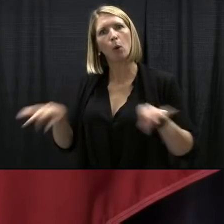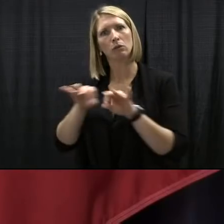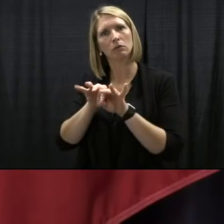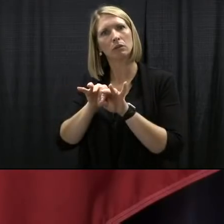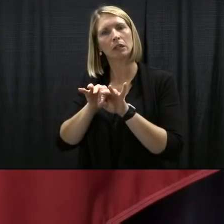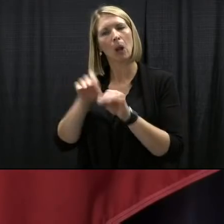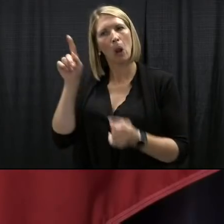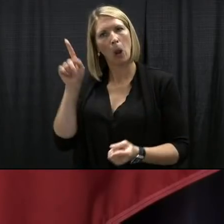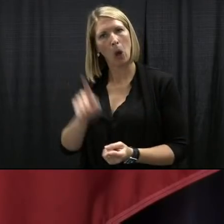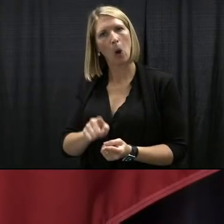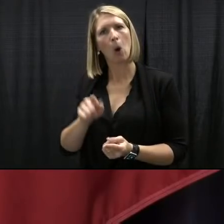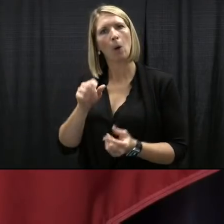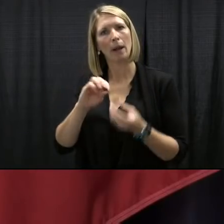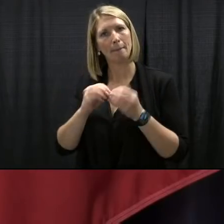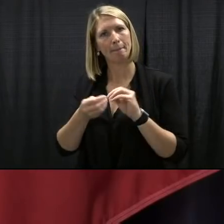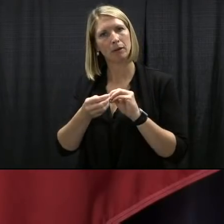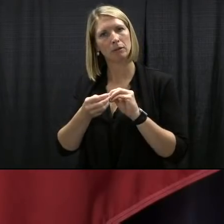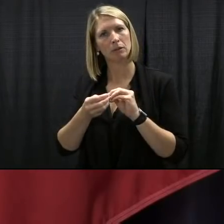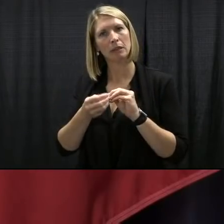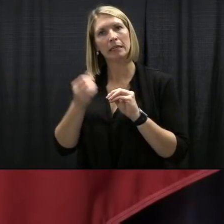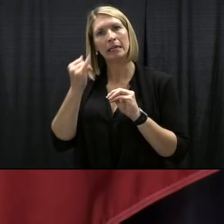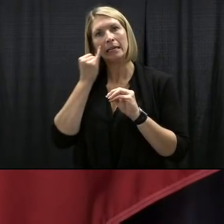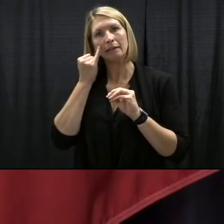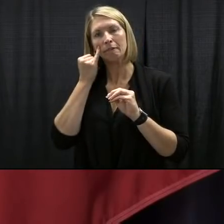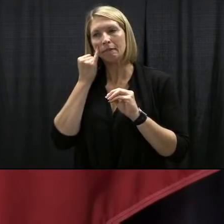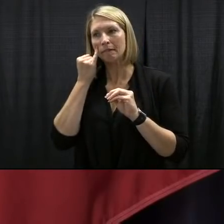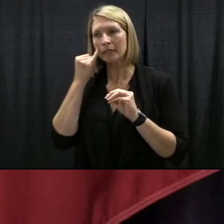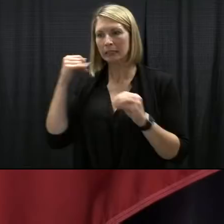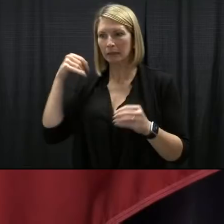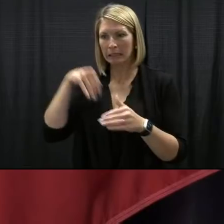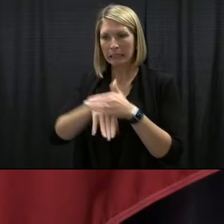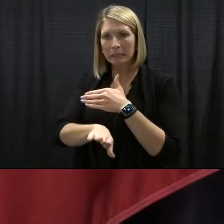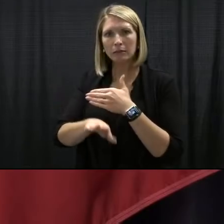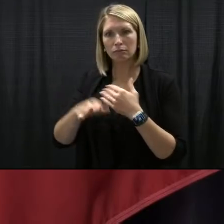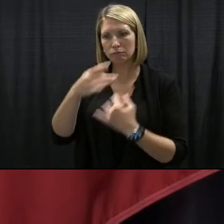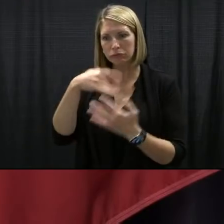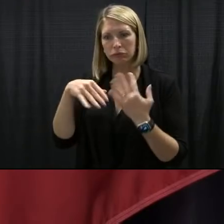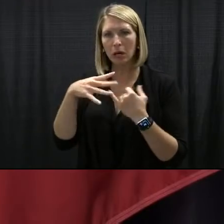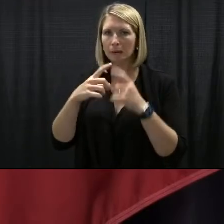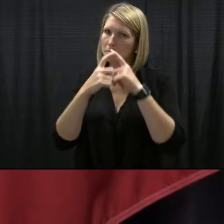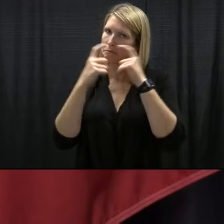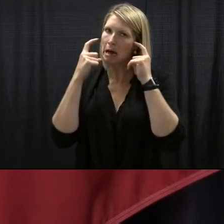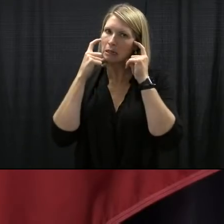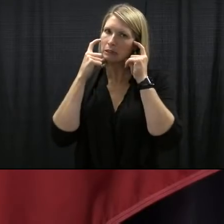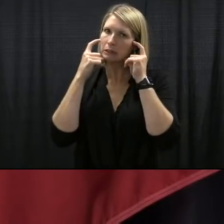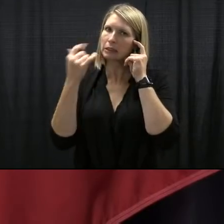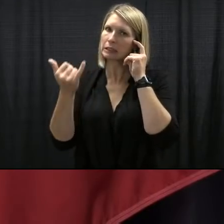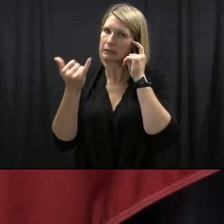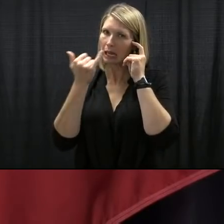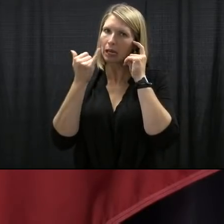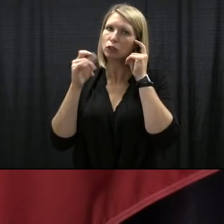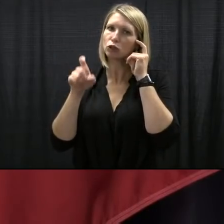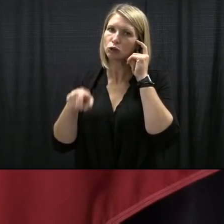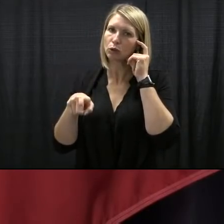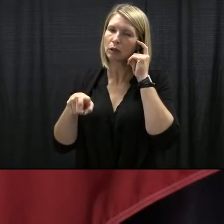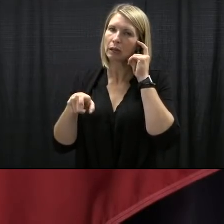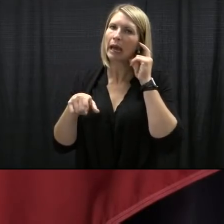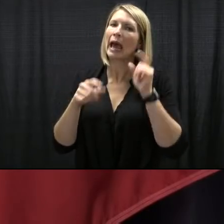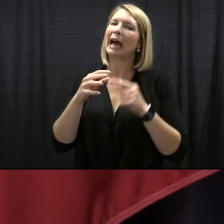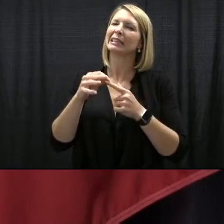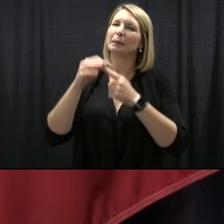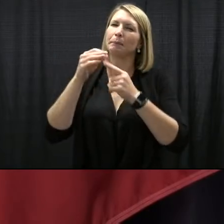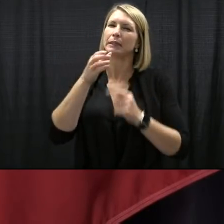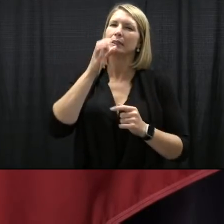mask in indoor public spaces, removing it only to eat and drink. Physical distancing is still important in addition to